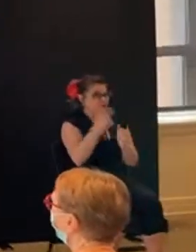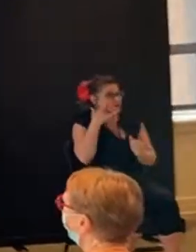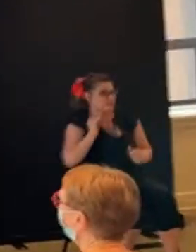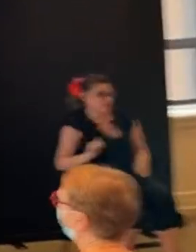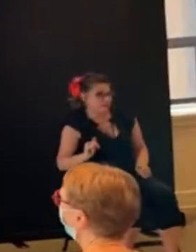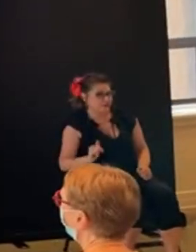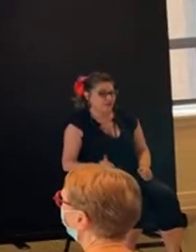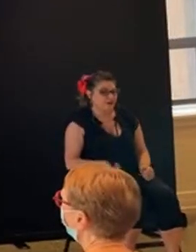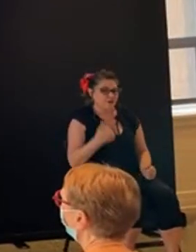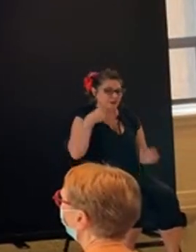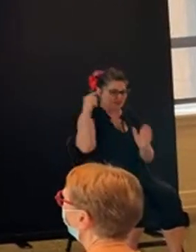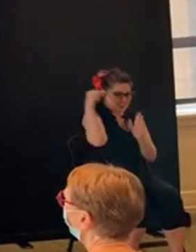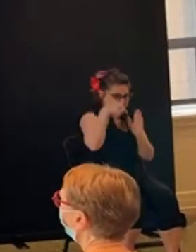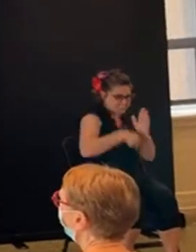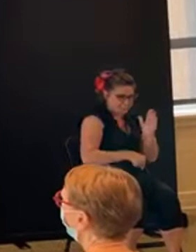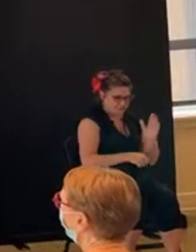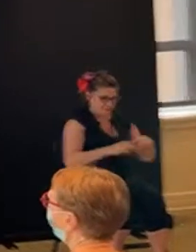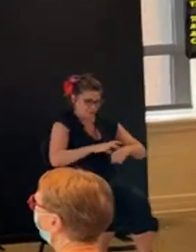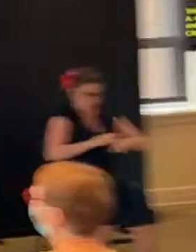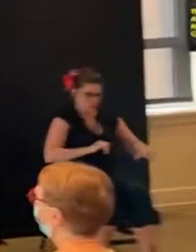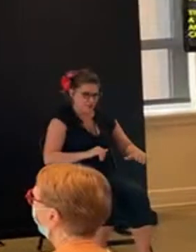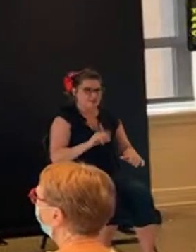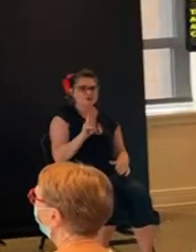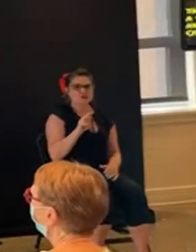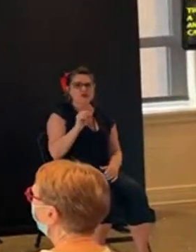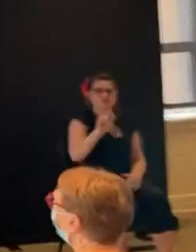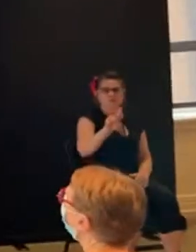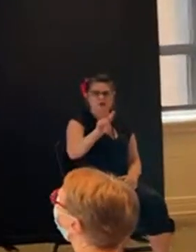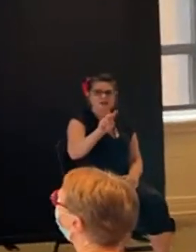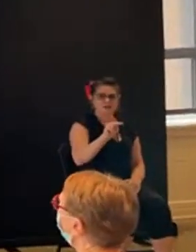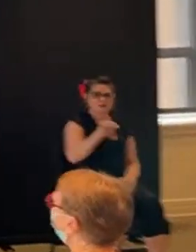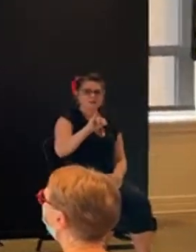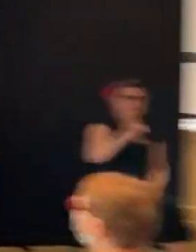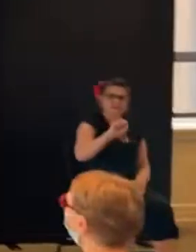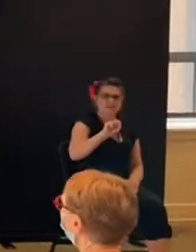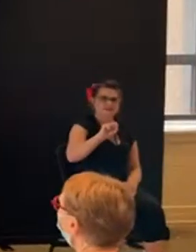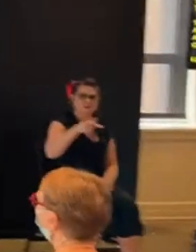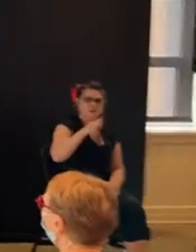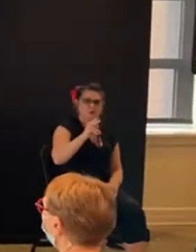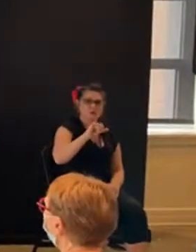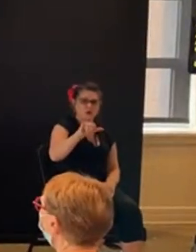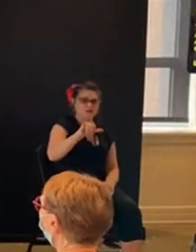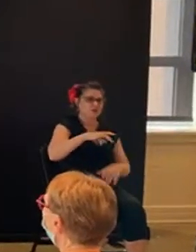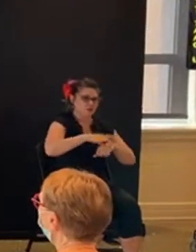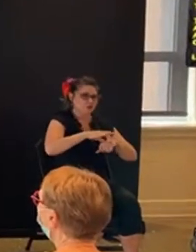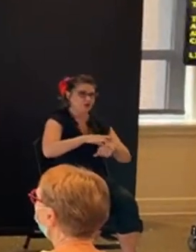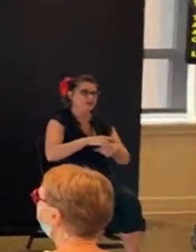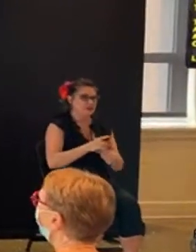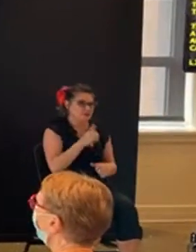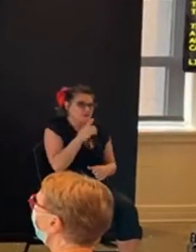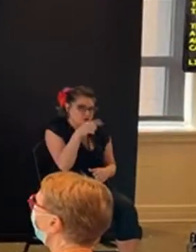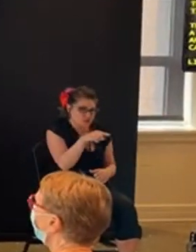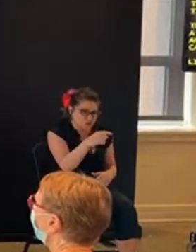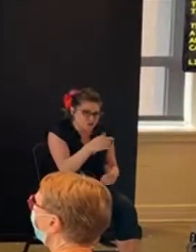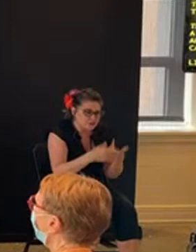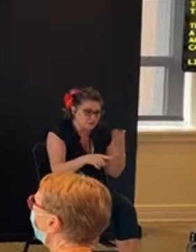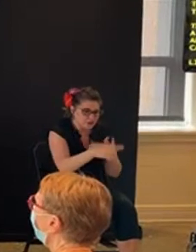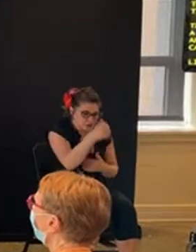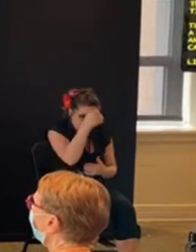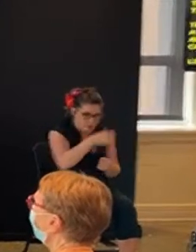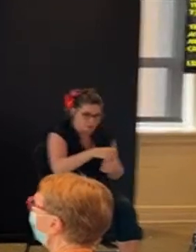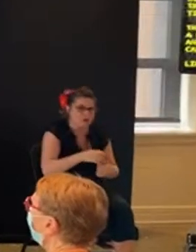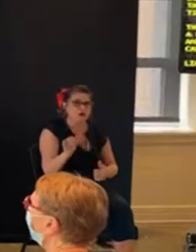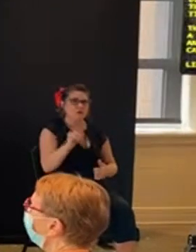these deep earthquakes like the 2001 Nisqually earthquake. I'm sure some of you remember that. We also have shallow